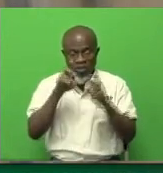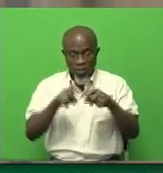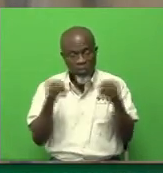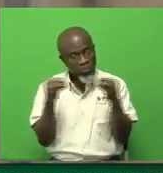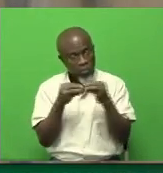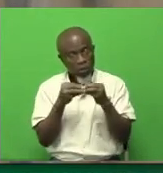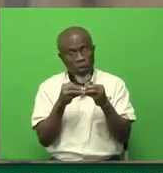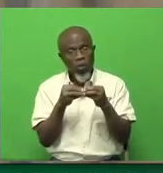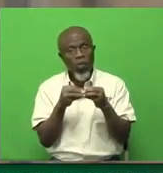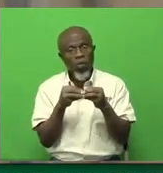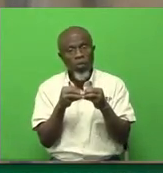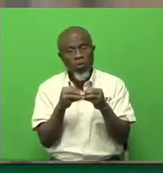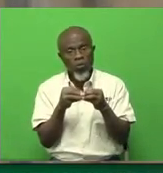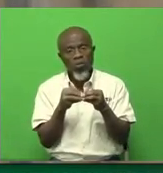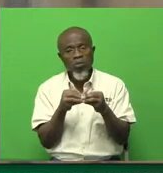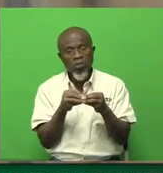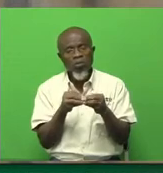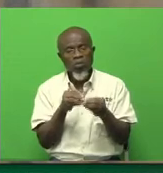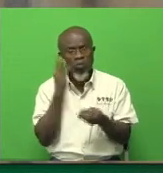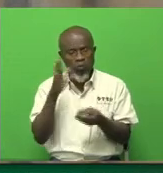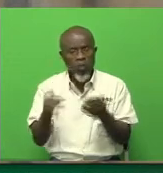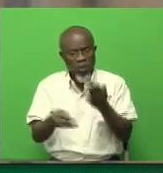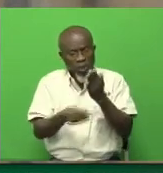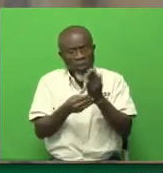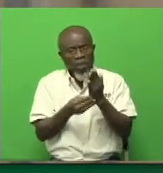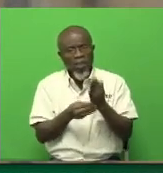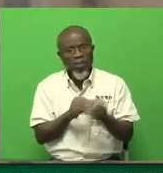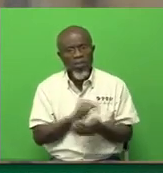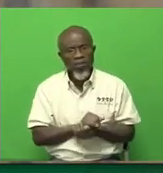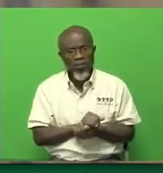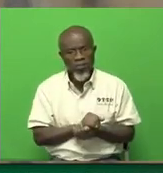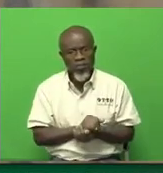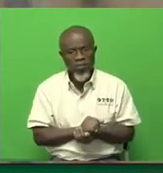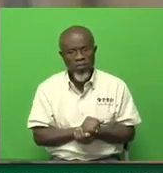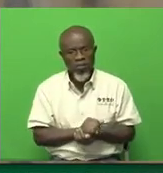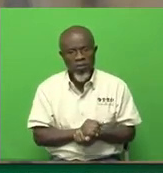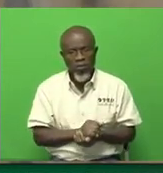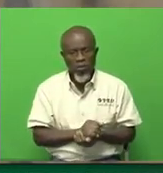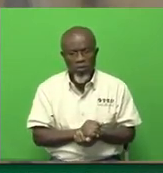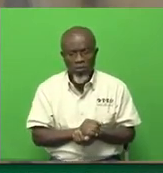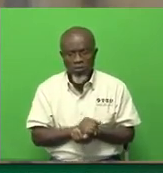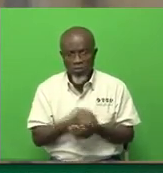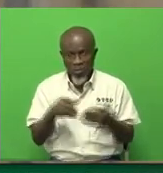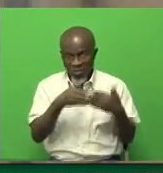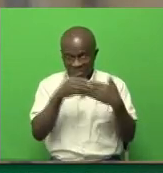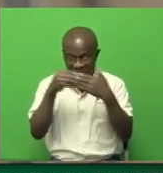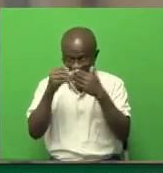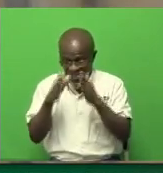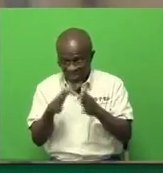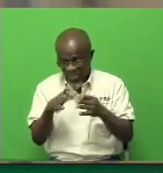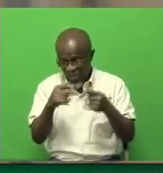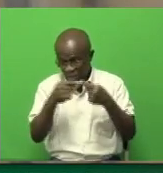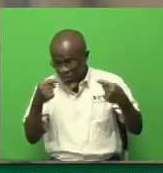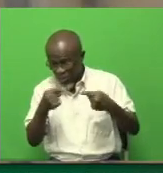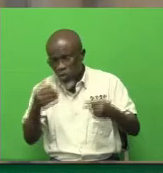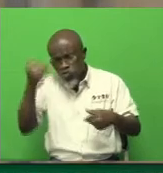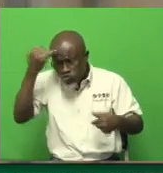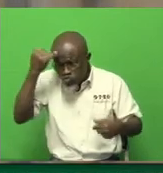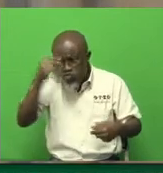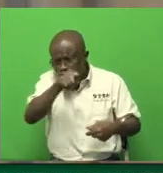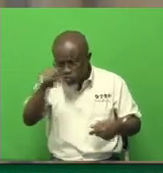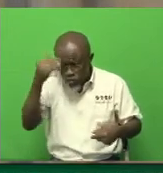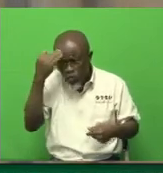of the opposition you know how this works don't click be at the population you know that the midterm is there and if they need more